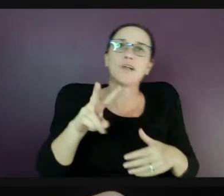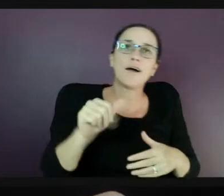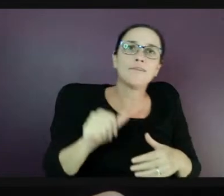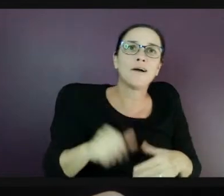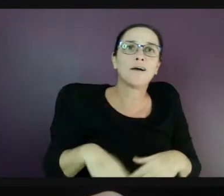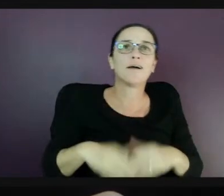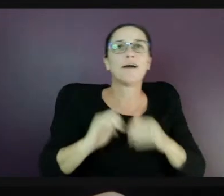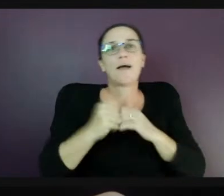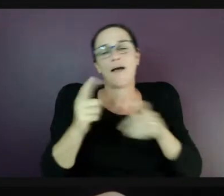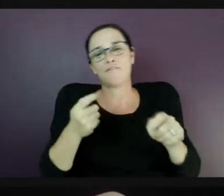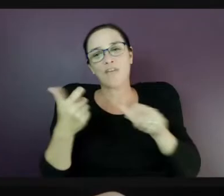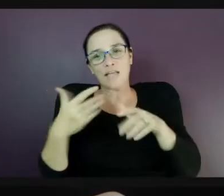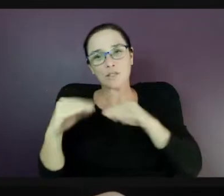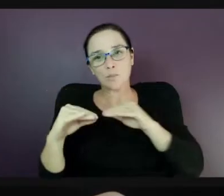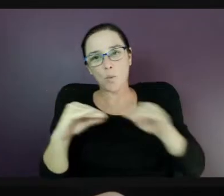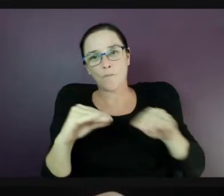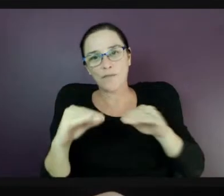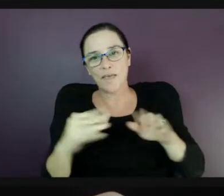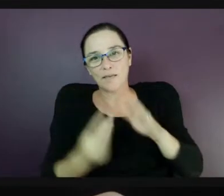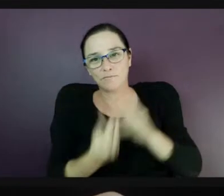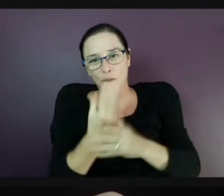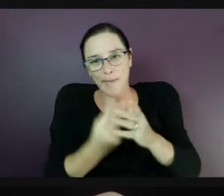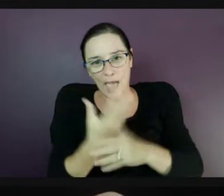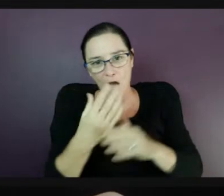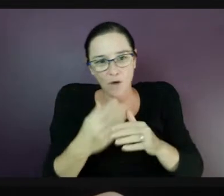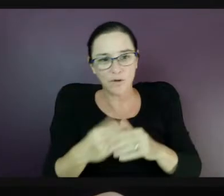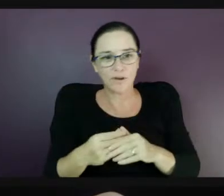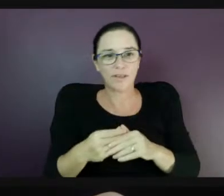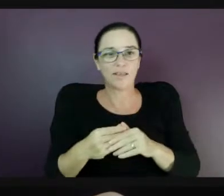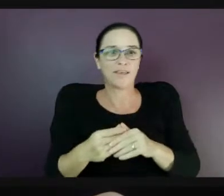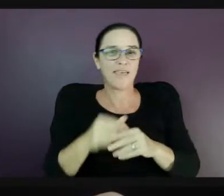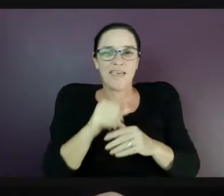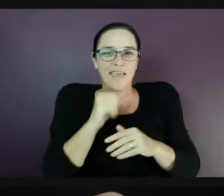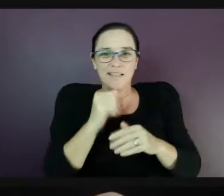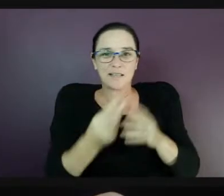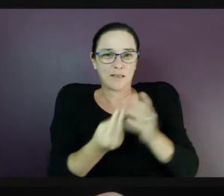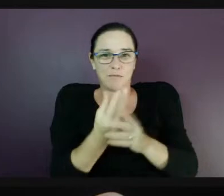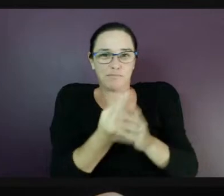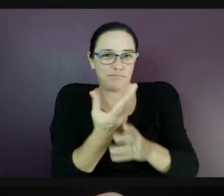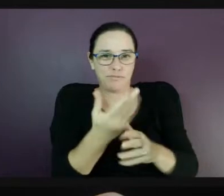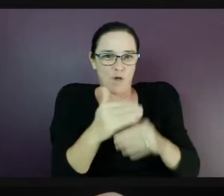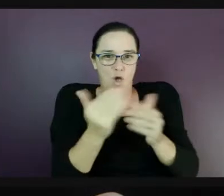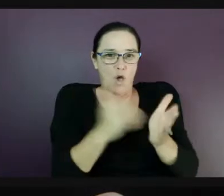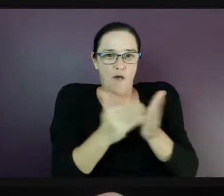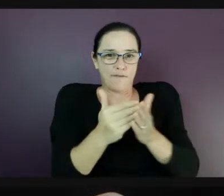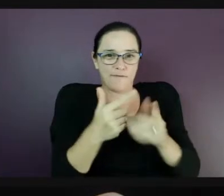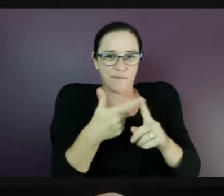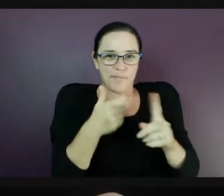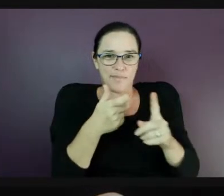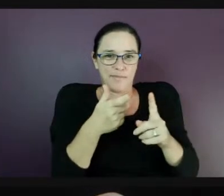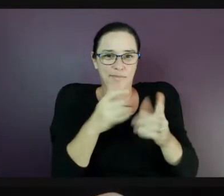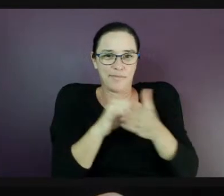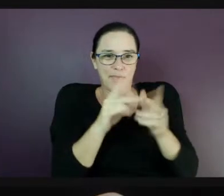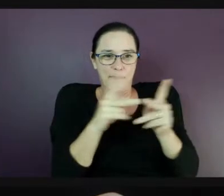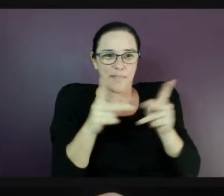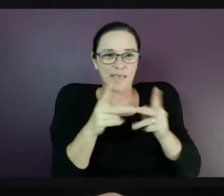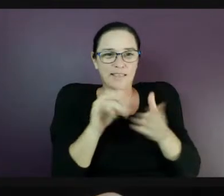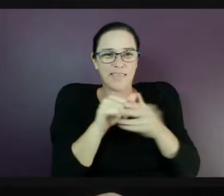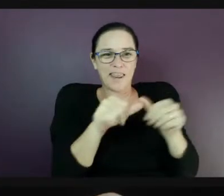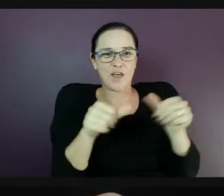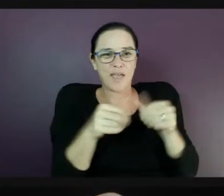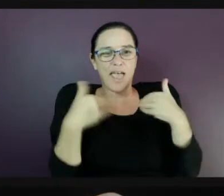and it doesn't come out there very often. The area has a lot of cracks. So what